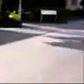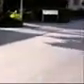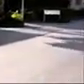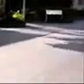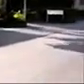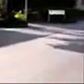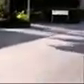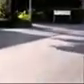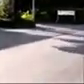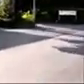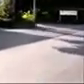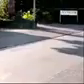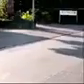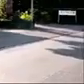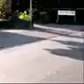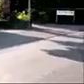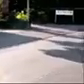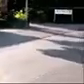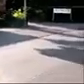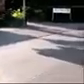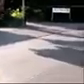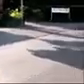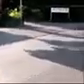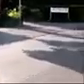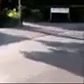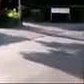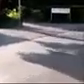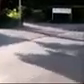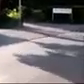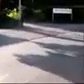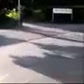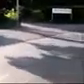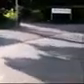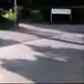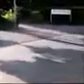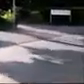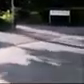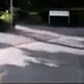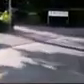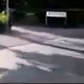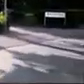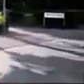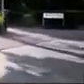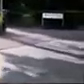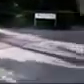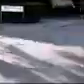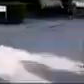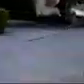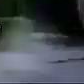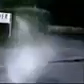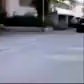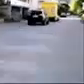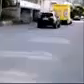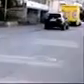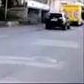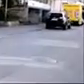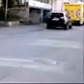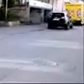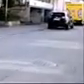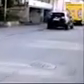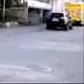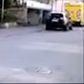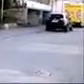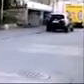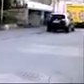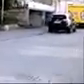the way down but it's coming just keep watching keep watching he going to keep stretching all that is our property is keep